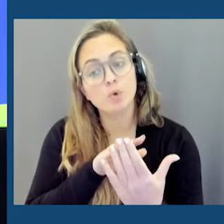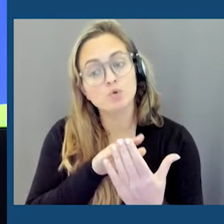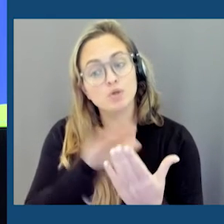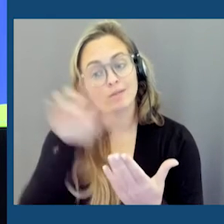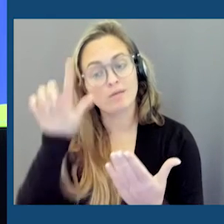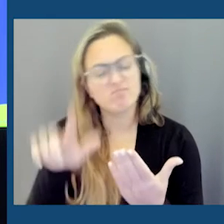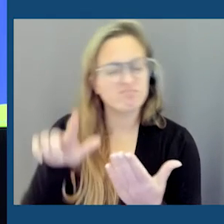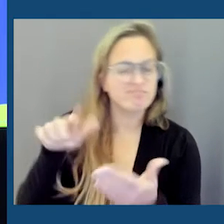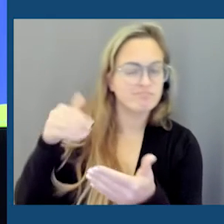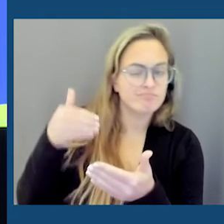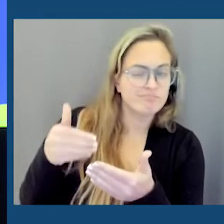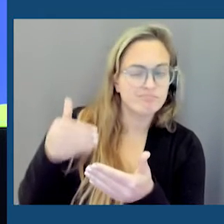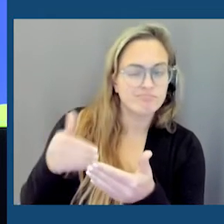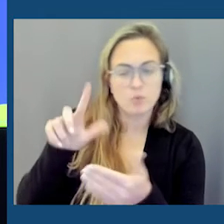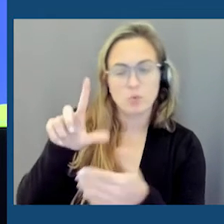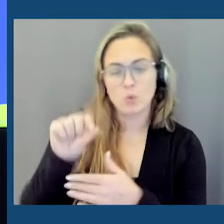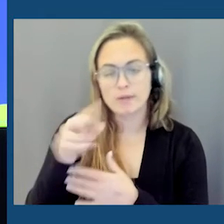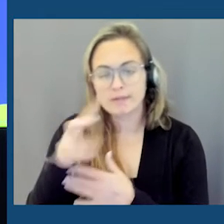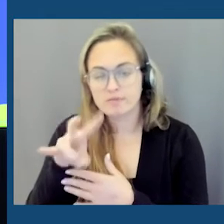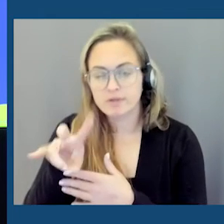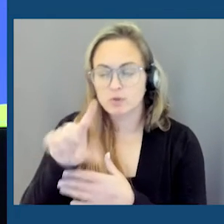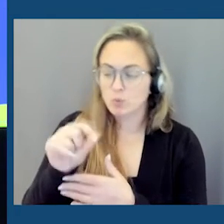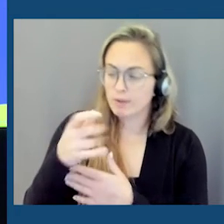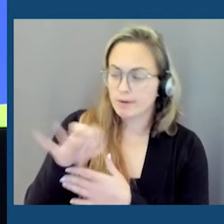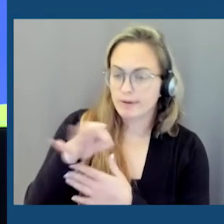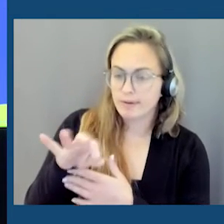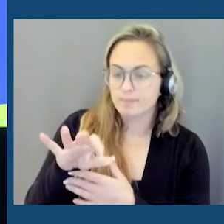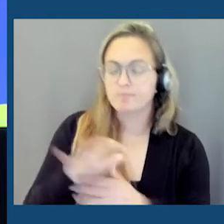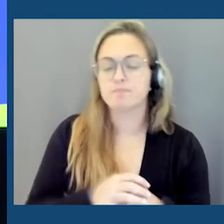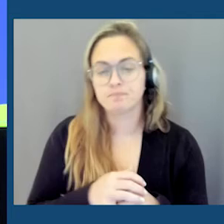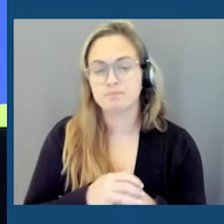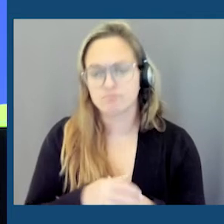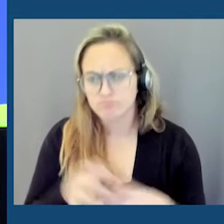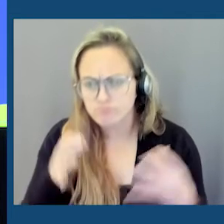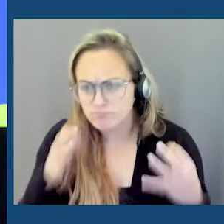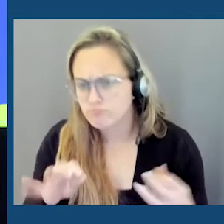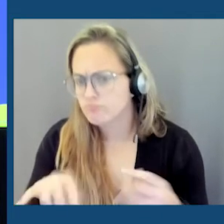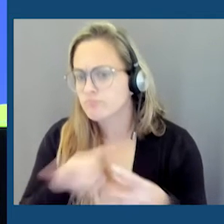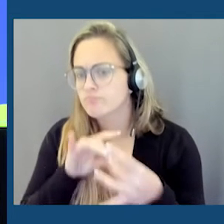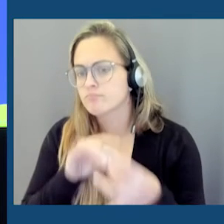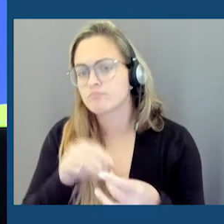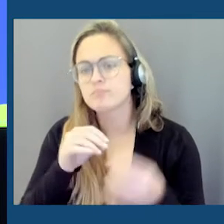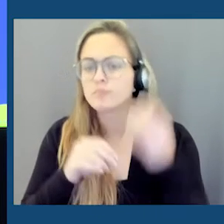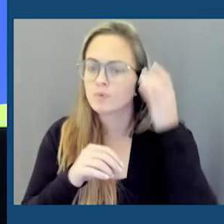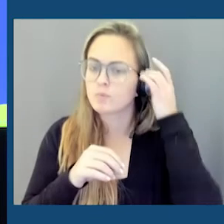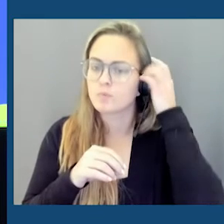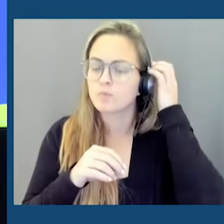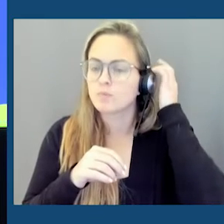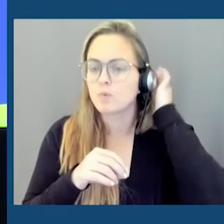of 2017, 2019. So certainly, when it comes to fatal